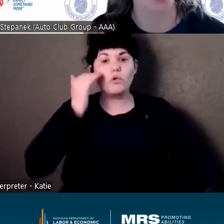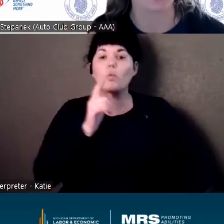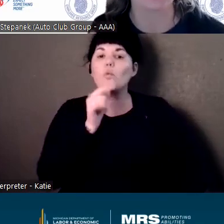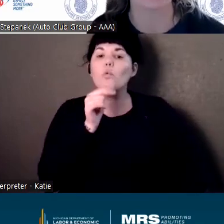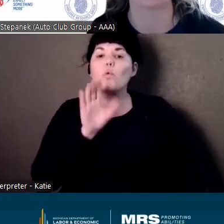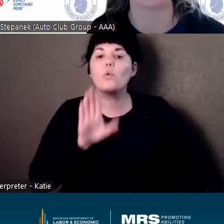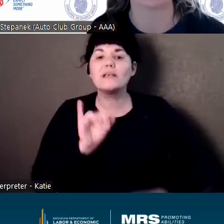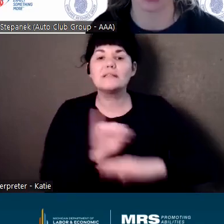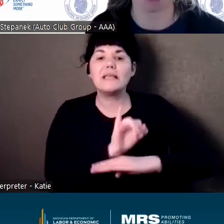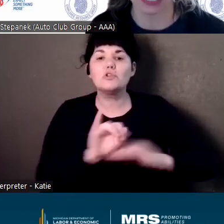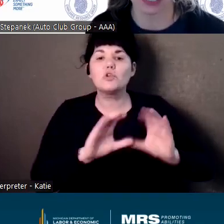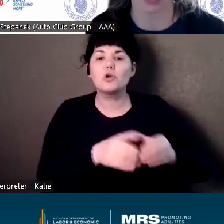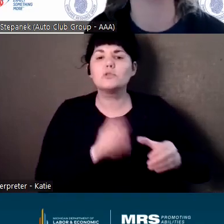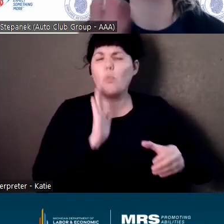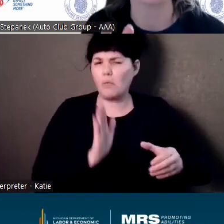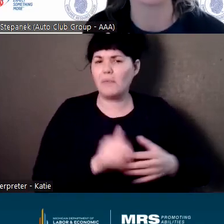what that means is,